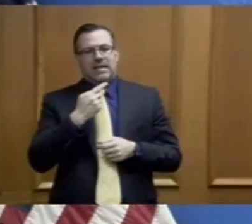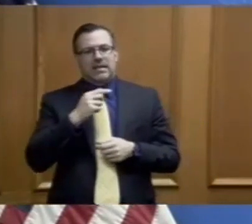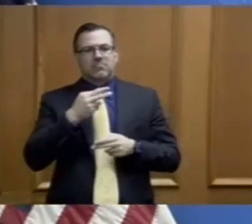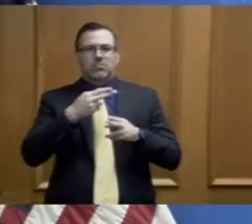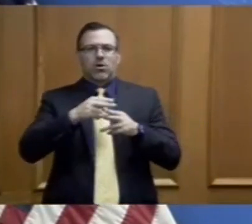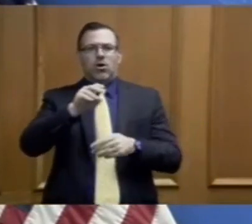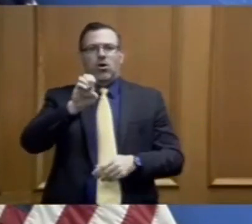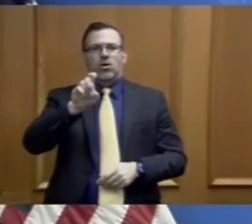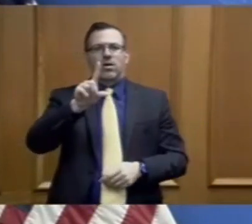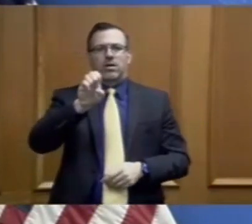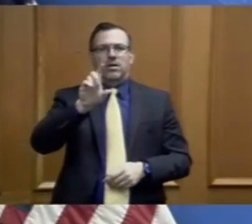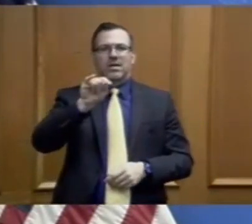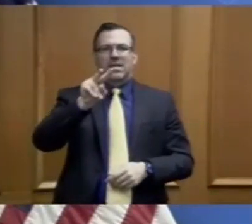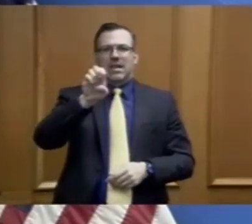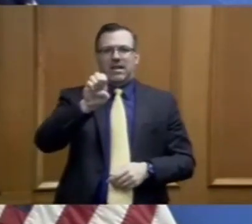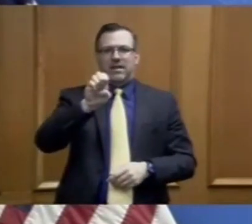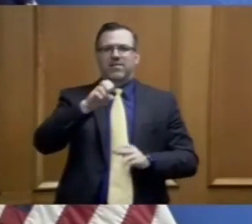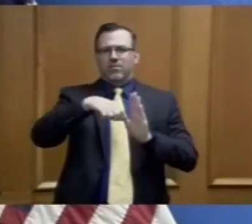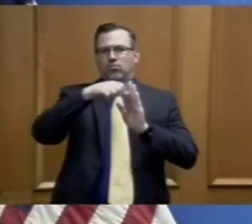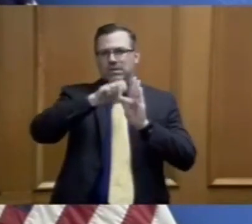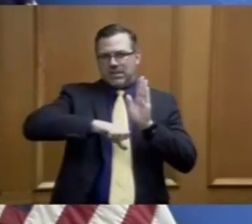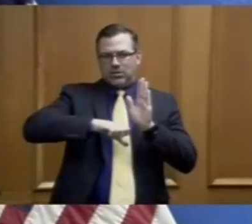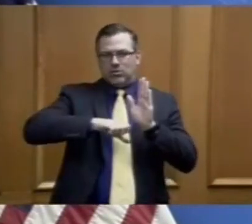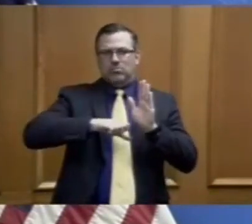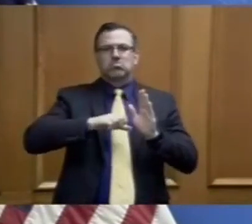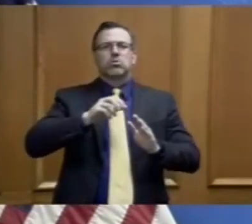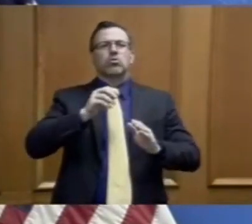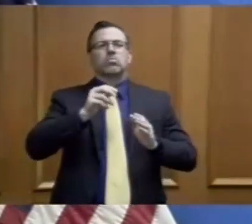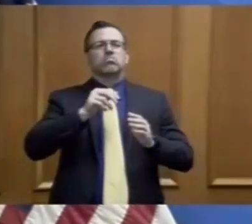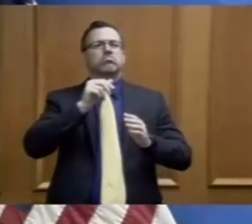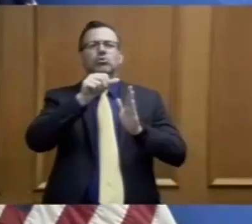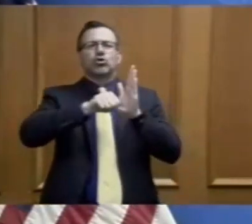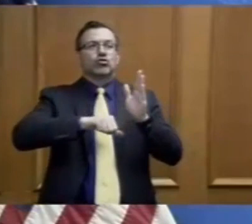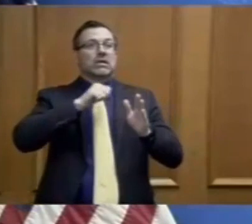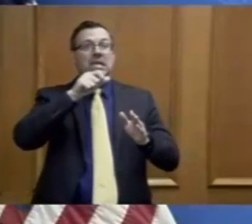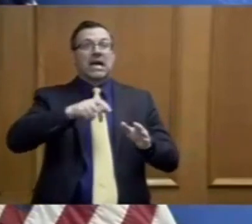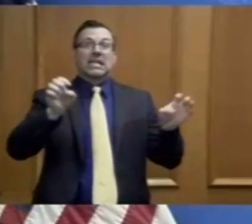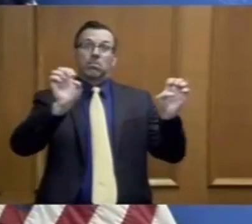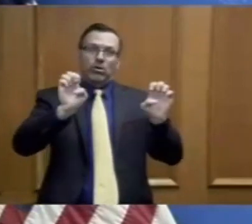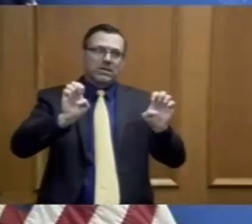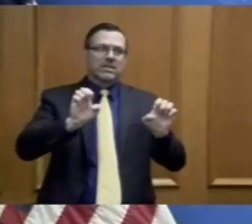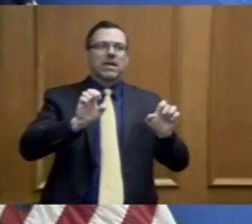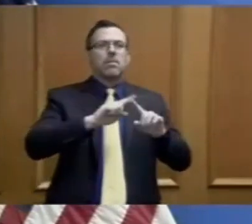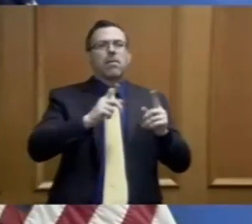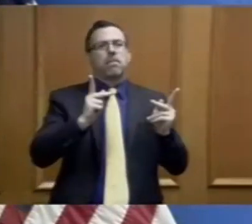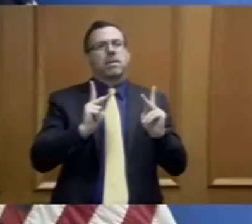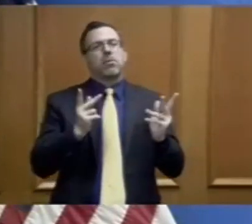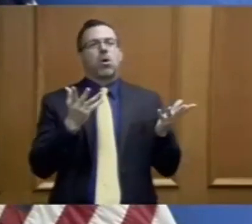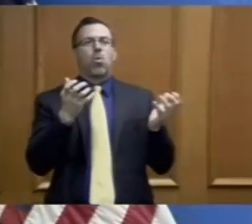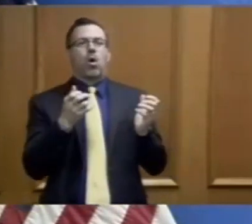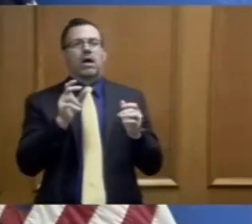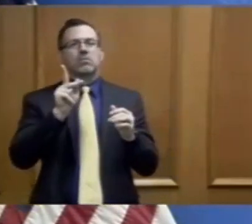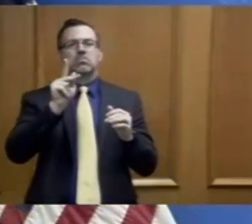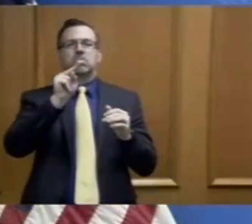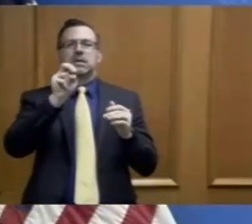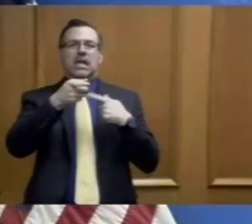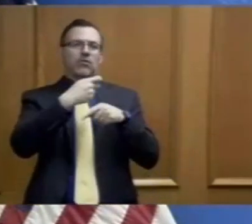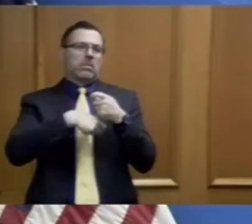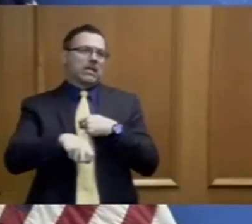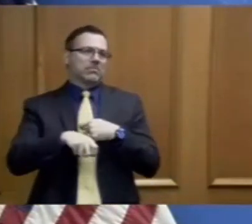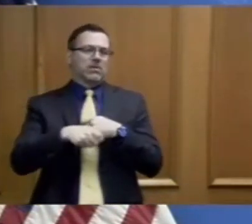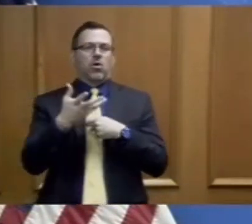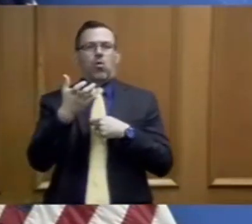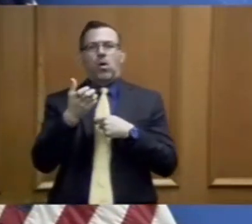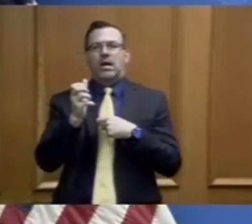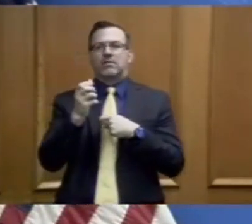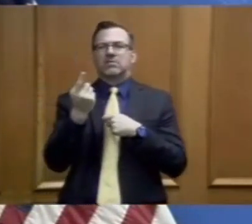for hospitals to begin those next week. So you'll be getting guidance. You'll be hearing about that guidance and the specific date when those procedures are going to start.